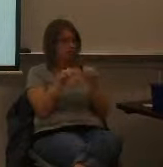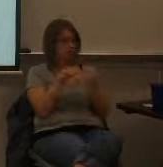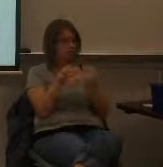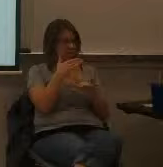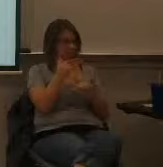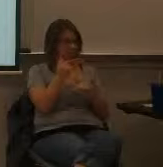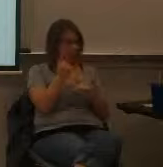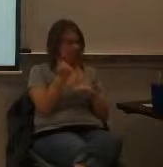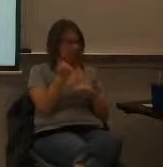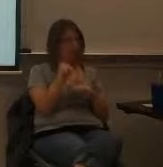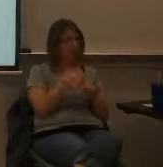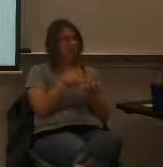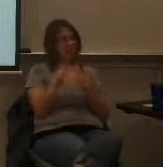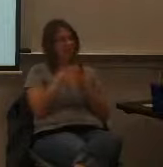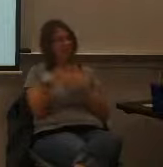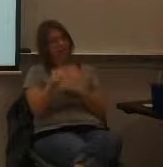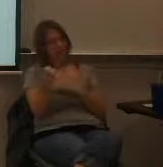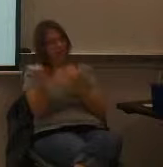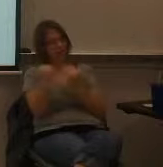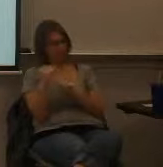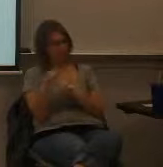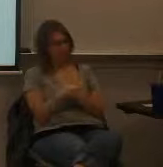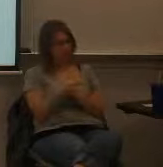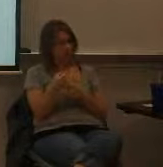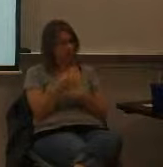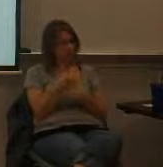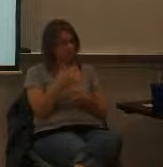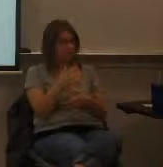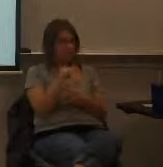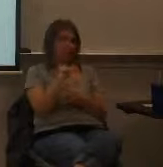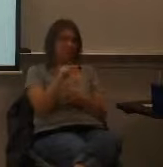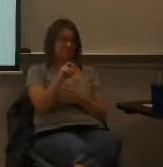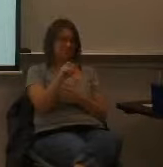something else limits them. So it just causes instability in the system.